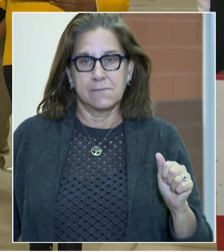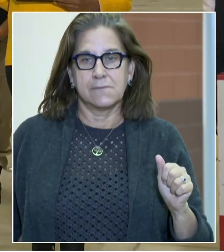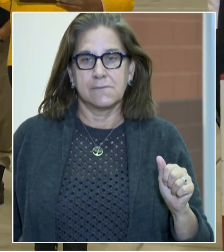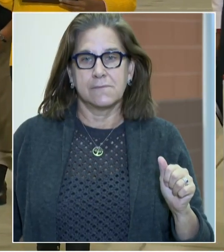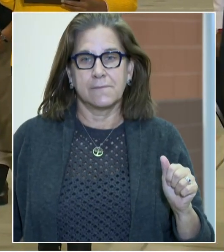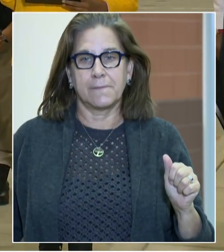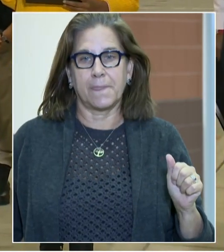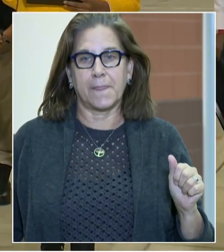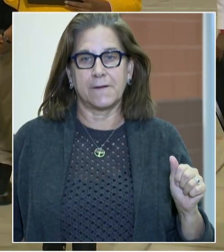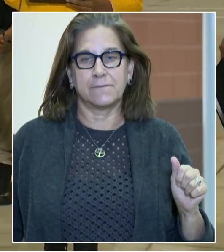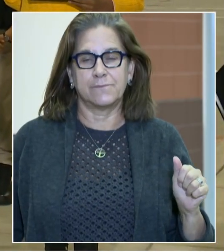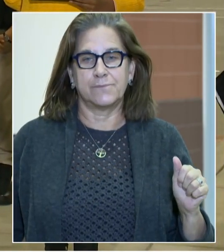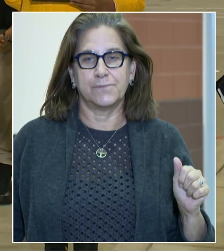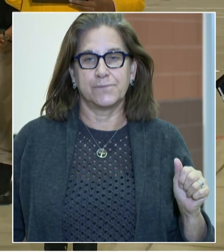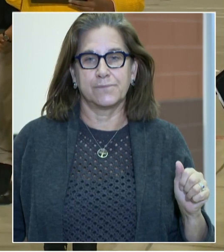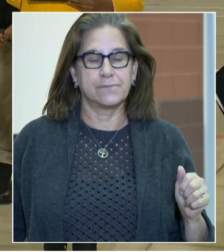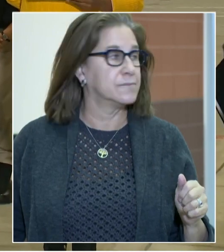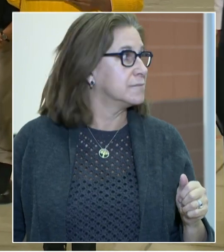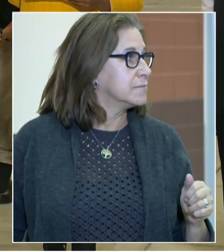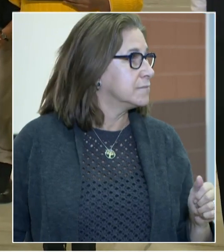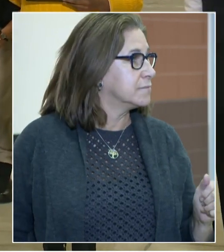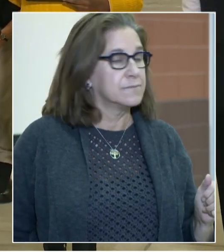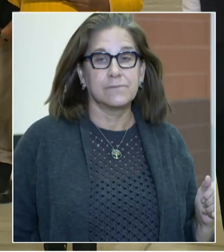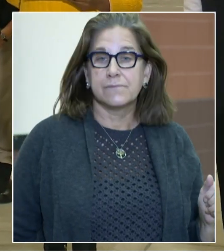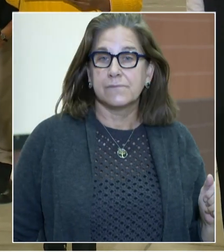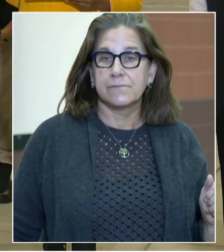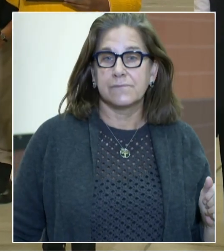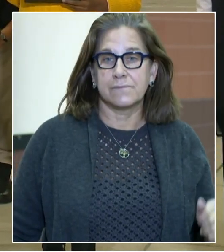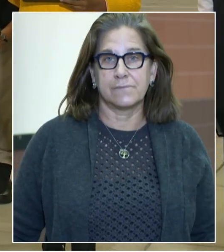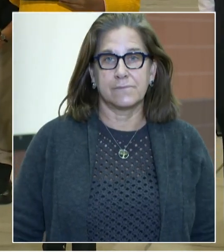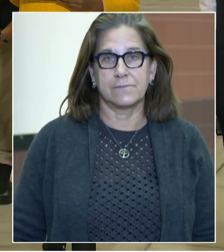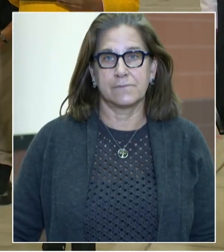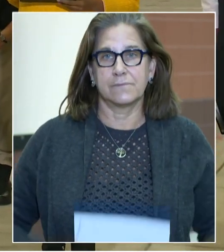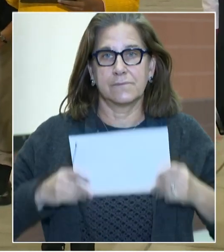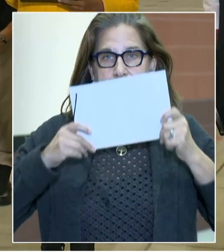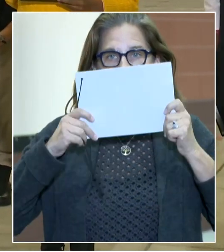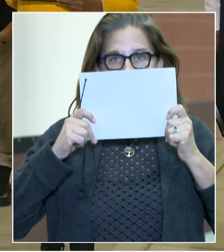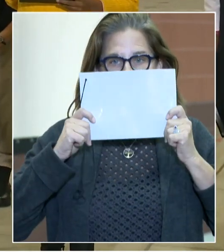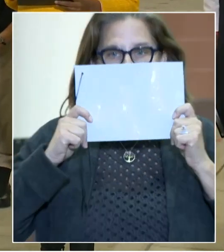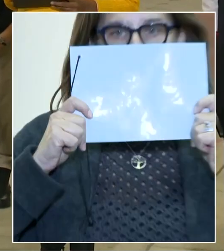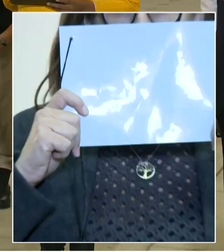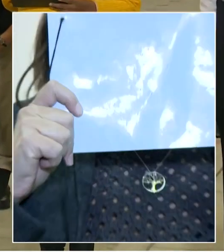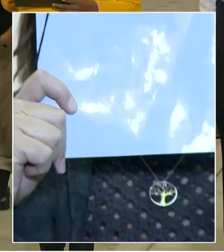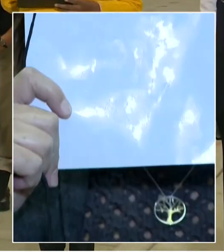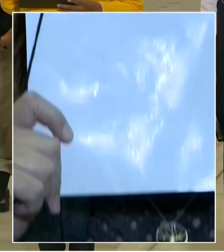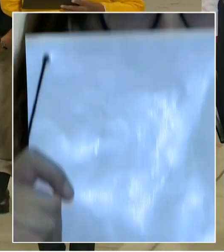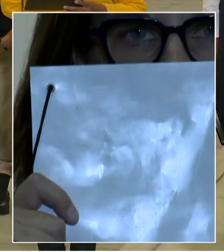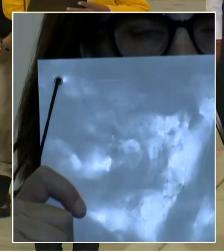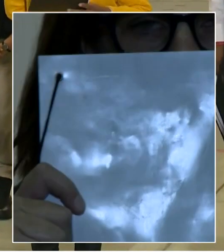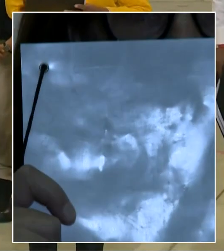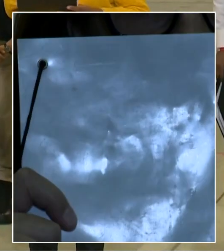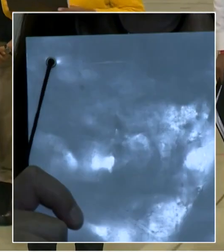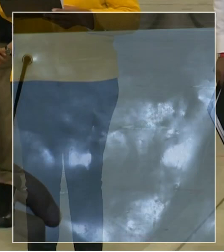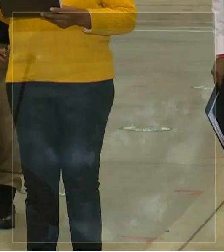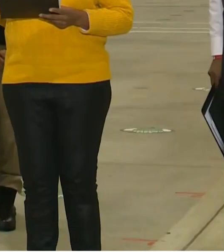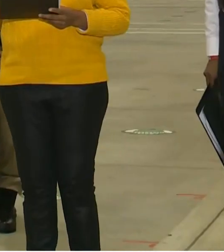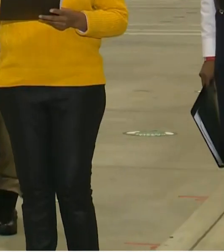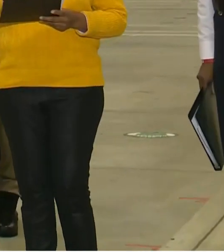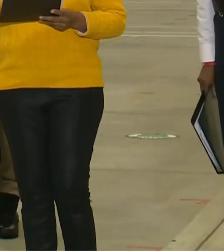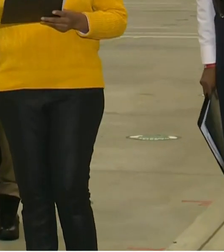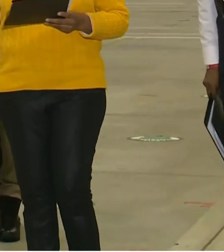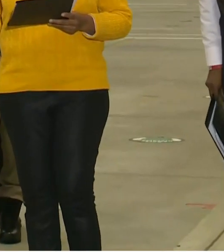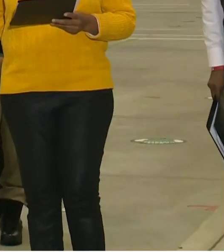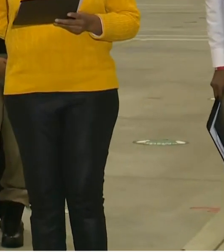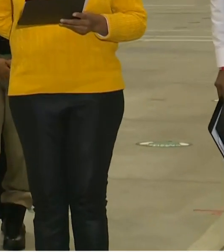today some pillars of ABLE that are important to officers in this department. MPD is committed to effectively train all